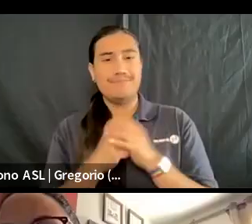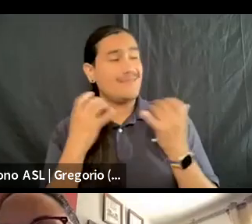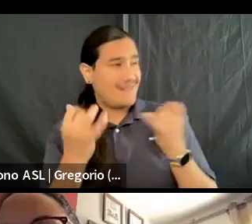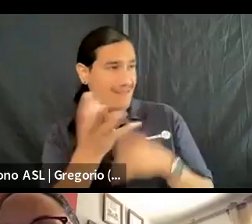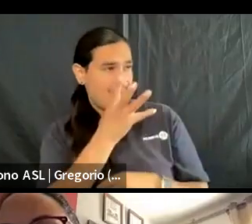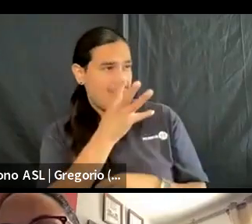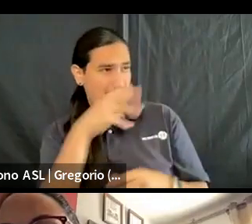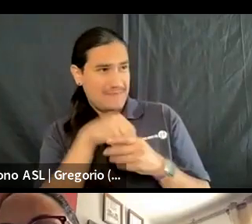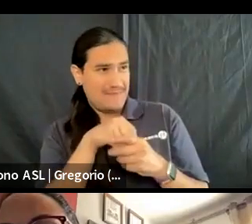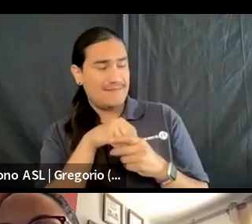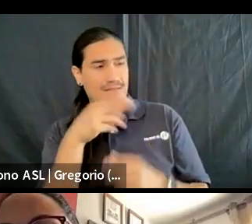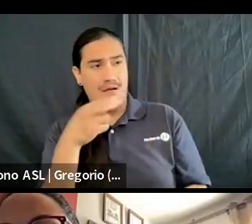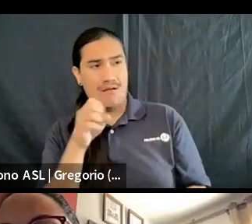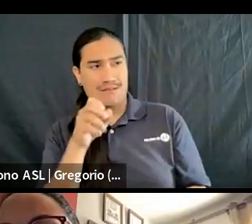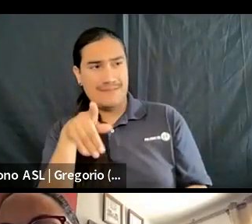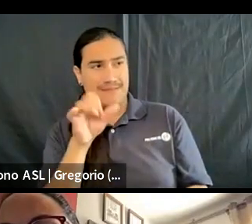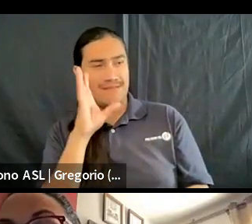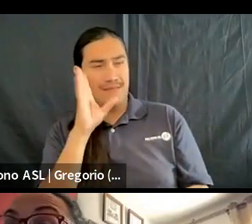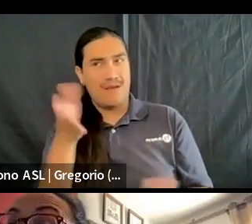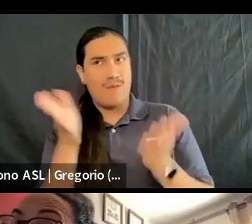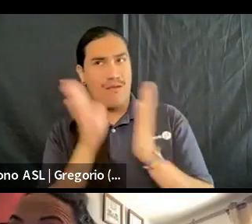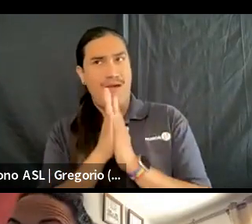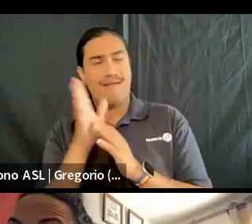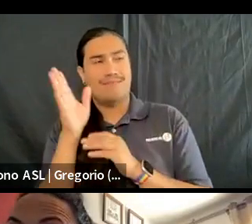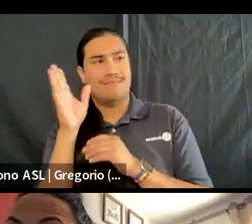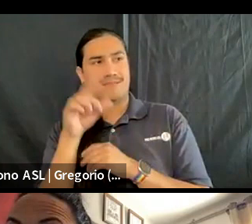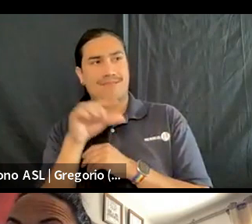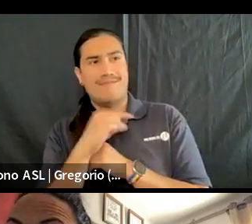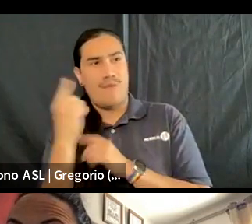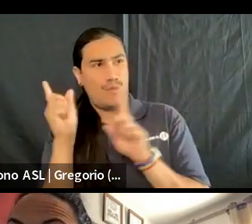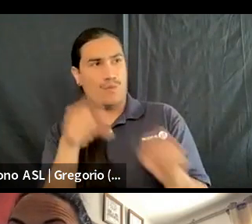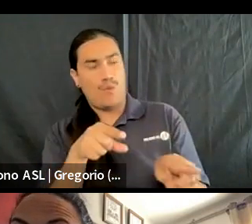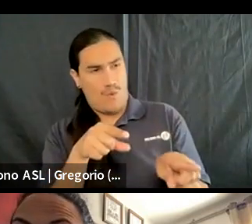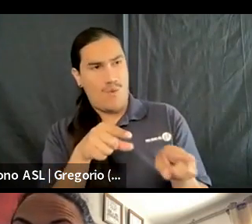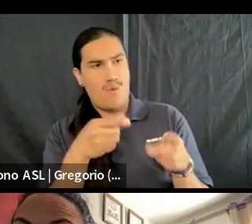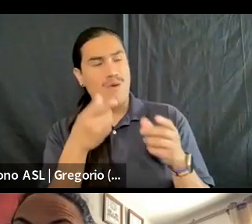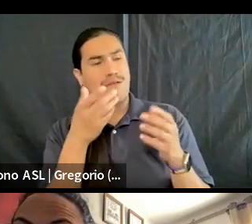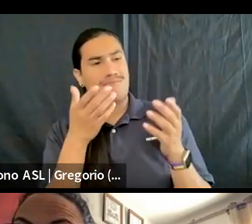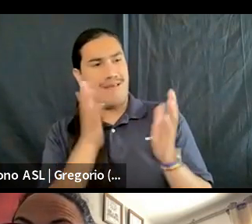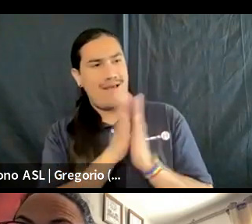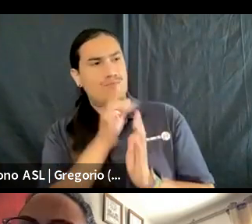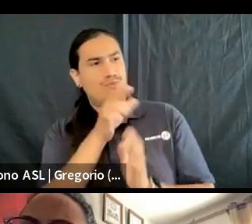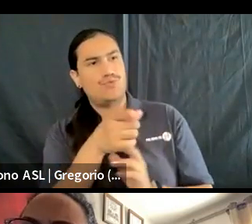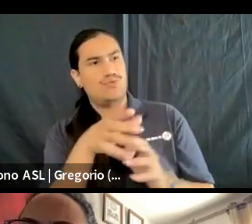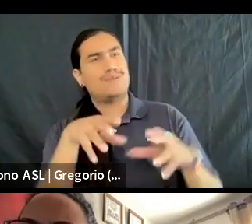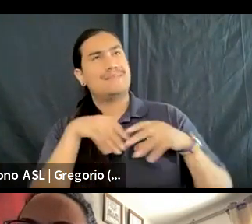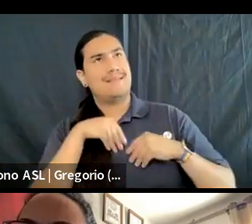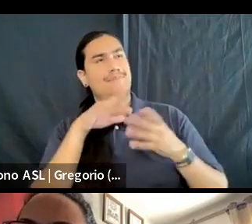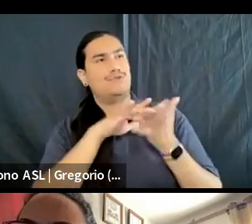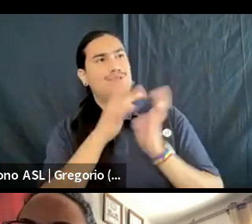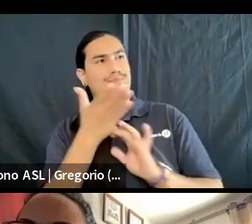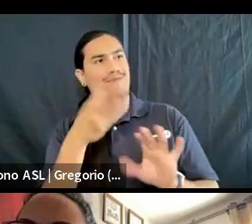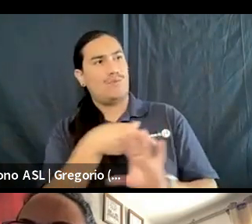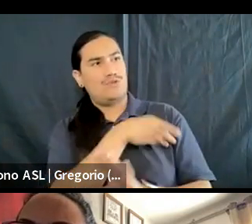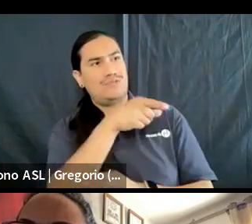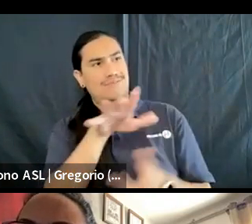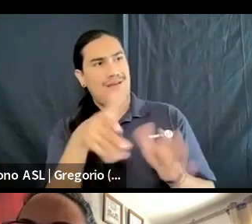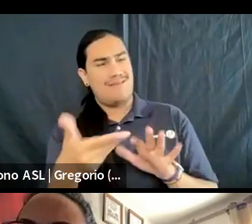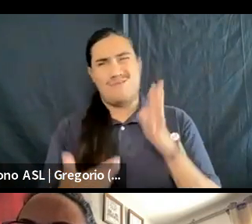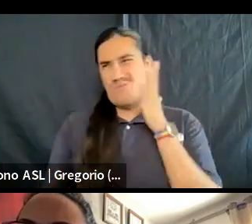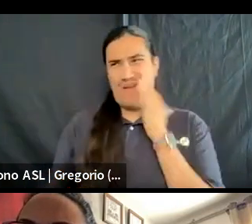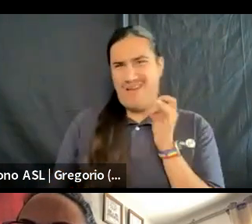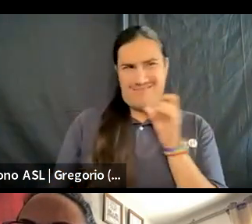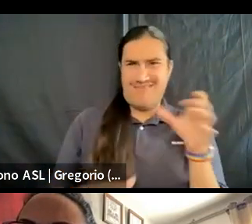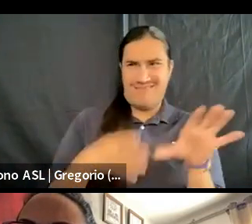in hospice, I think I'll ask Father Clemens to go see her and have her accept Jesus before she dies. Why? She didn't accept him